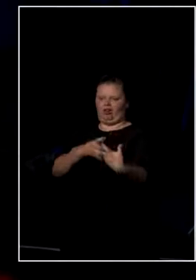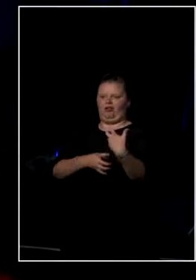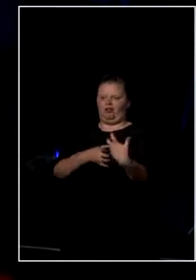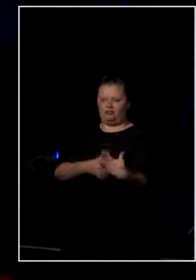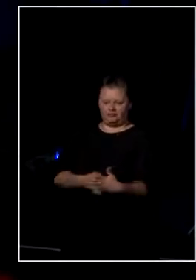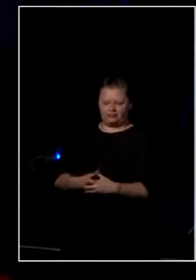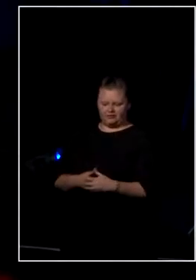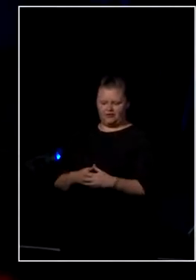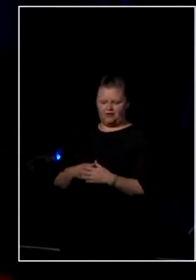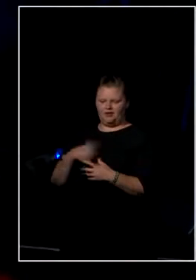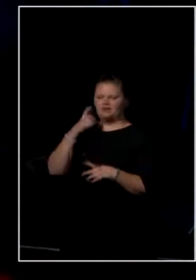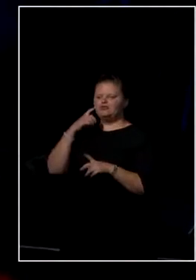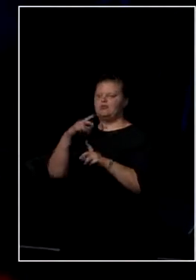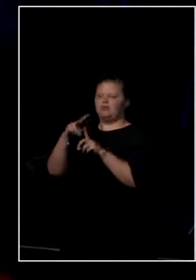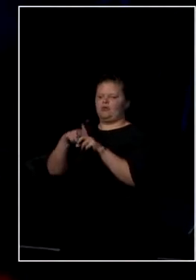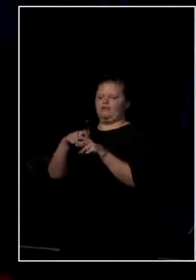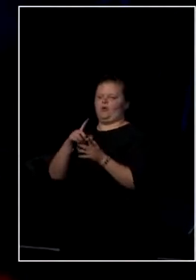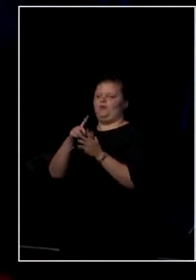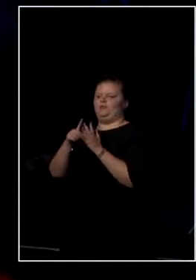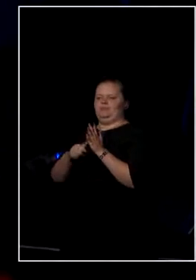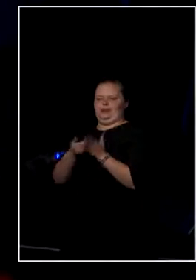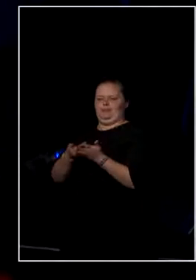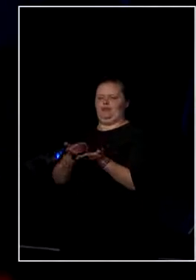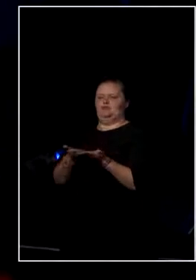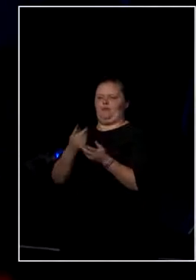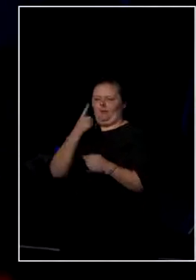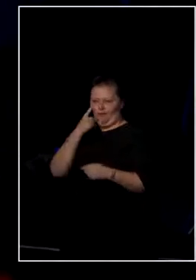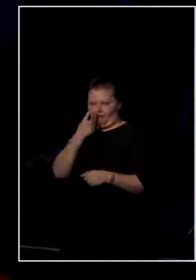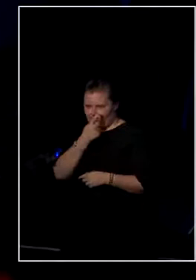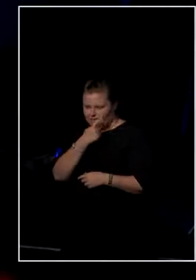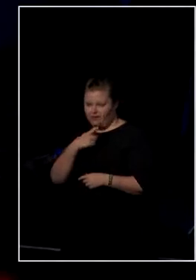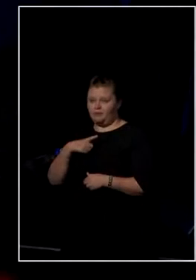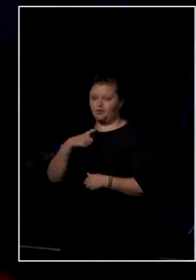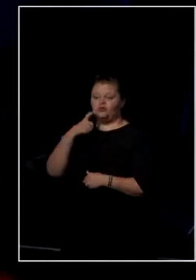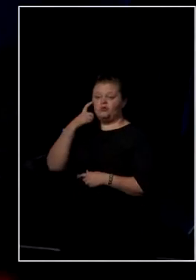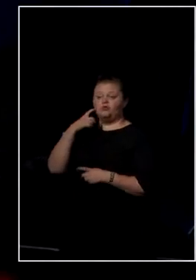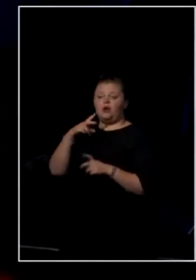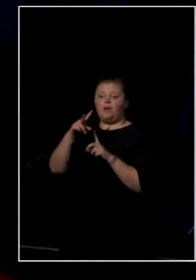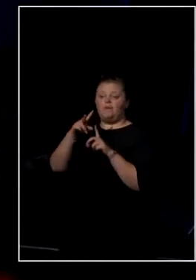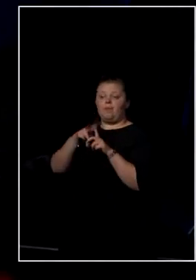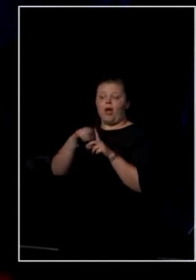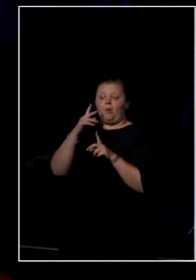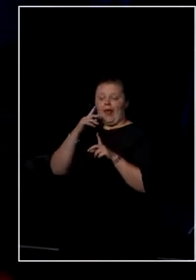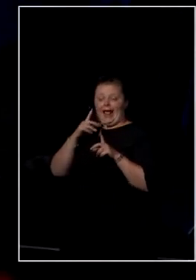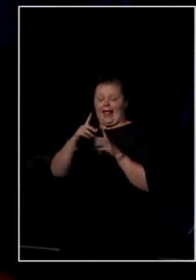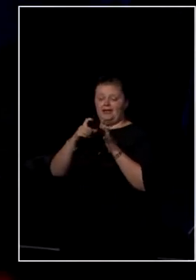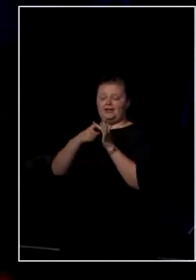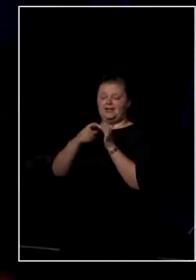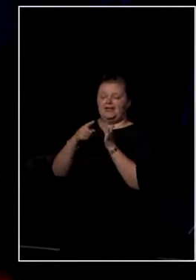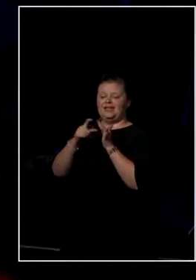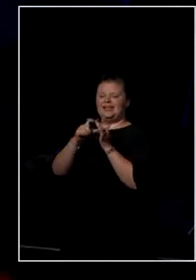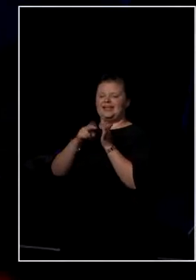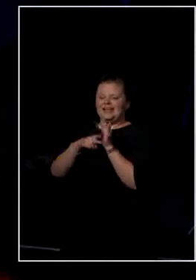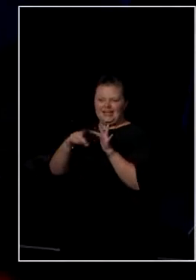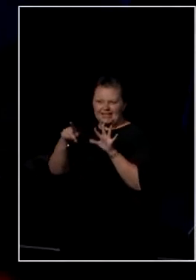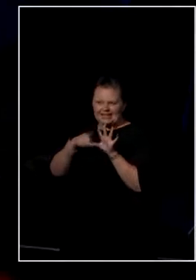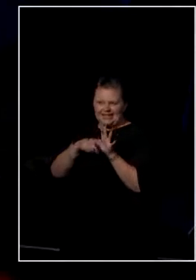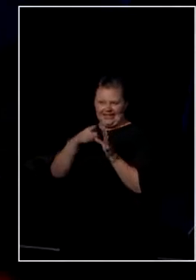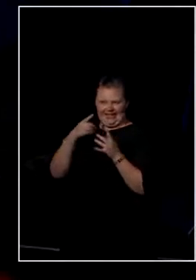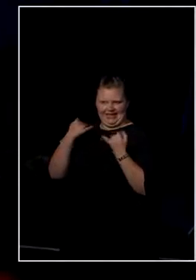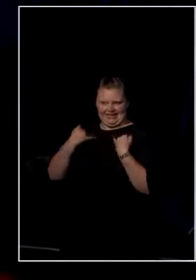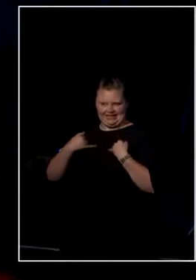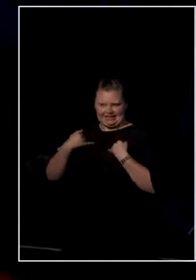should apply for disability based on your eyesight. Because I tried doing it when I had kidney disease and I was waiting for my kidney